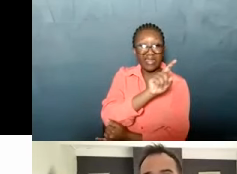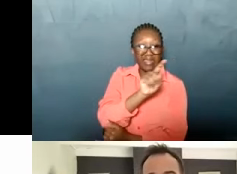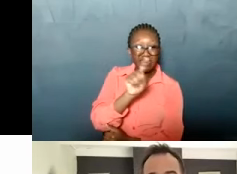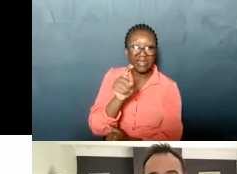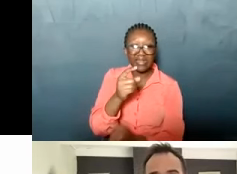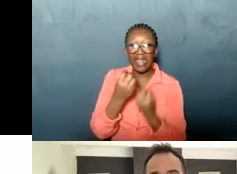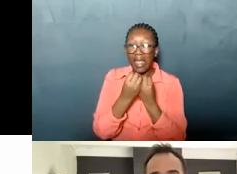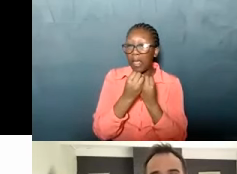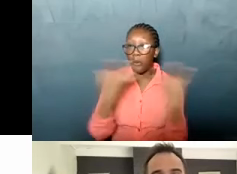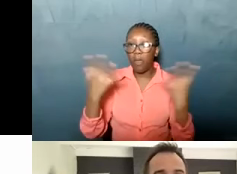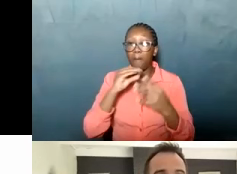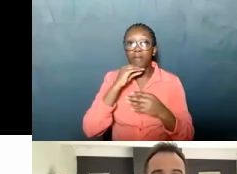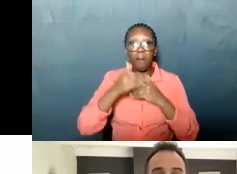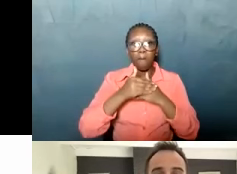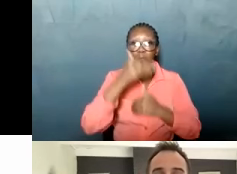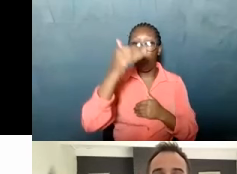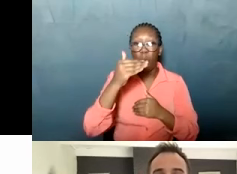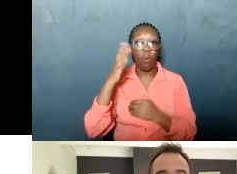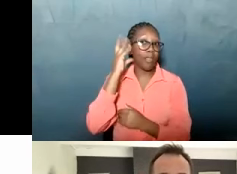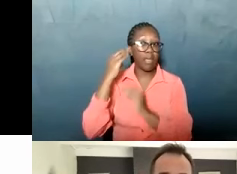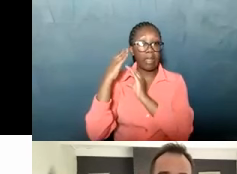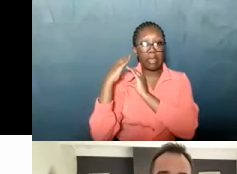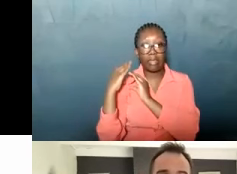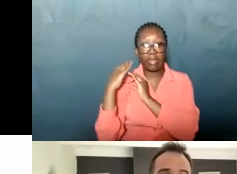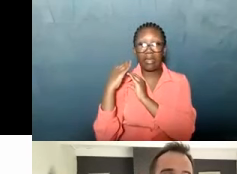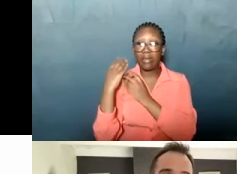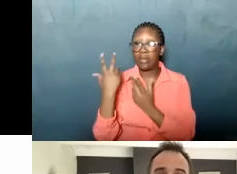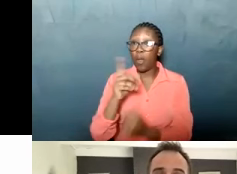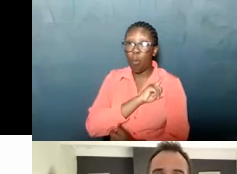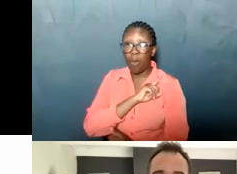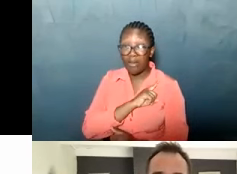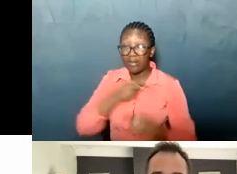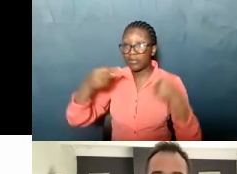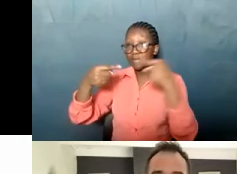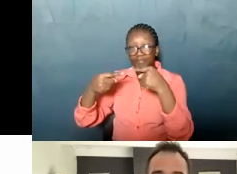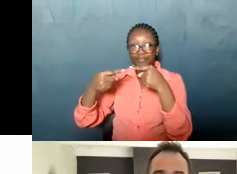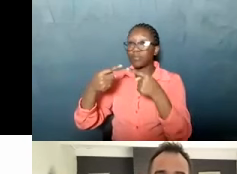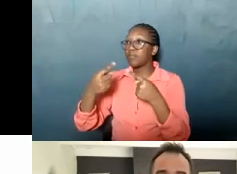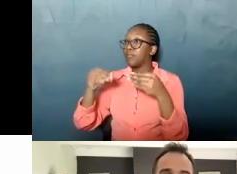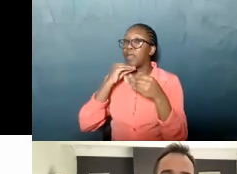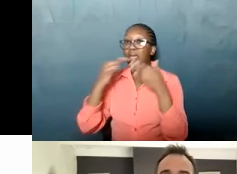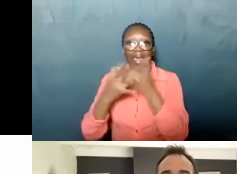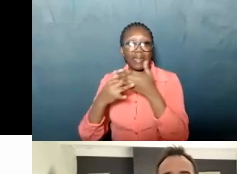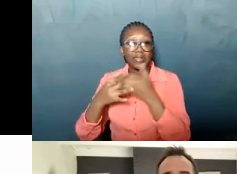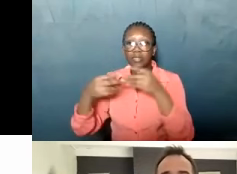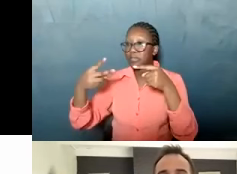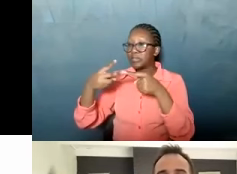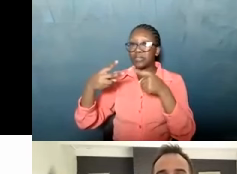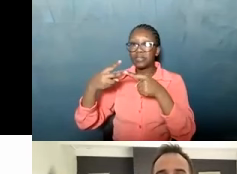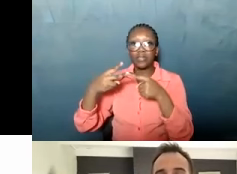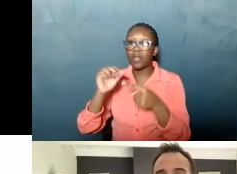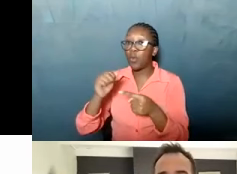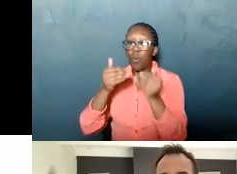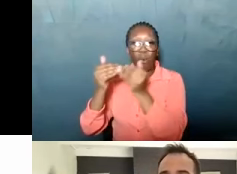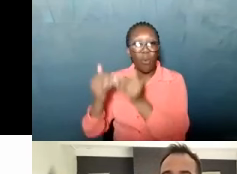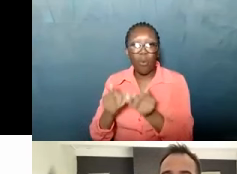disability metric. And this is mostly due to poor access and quality of care. On the right-hand side